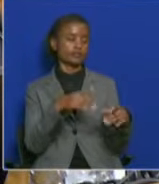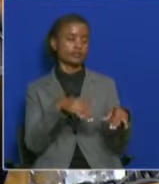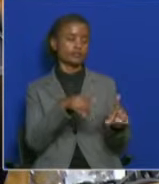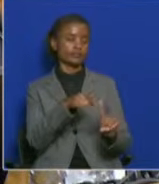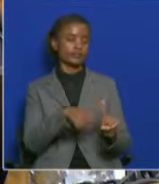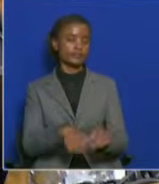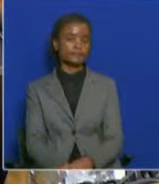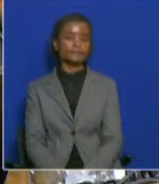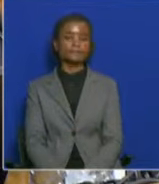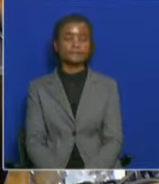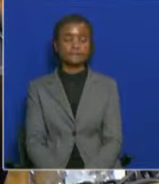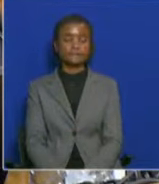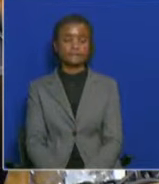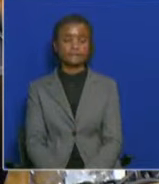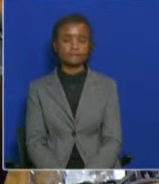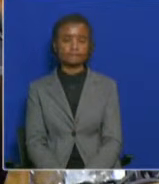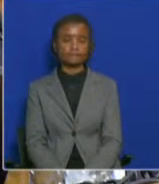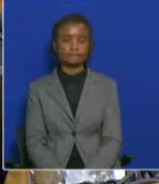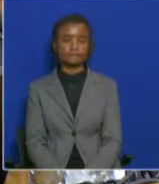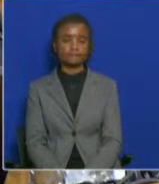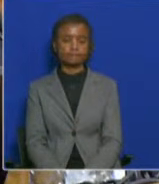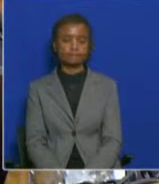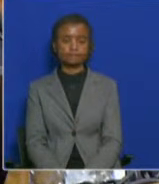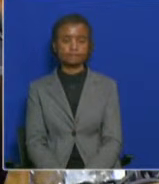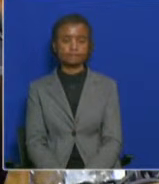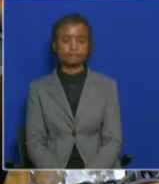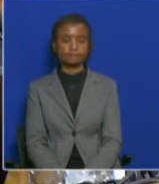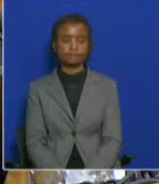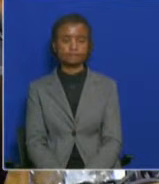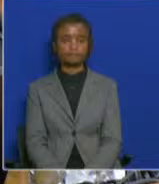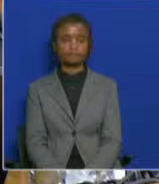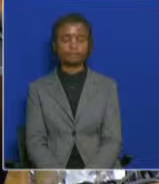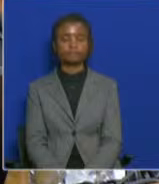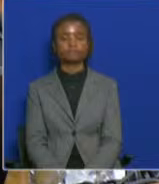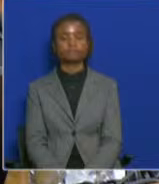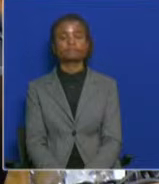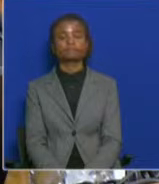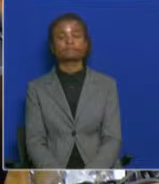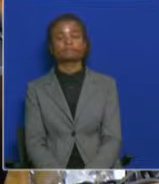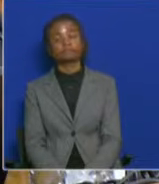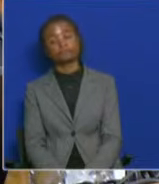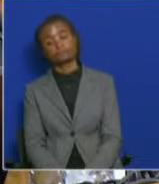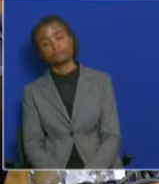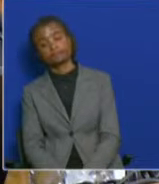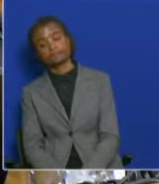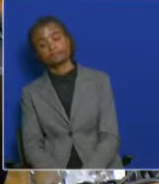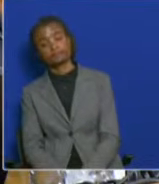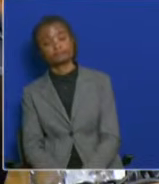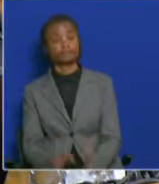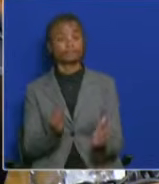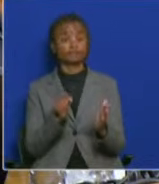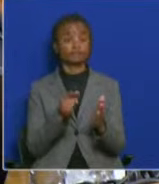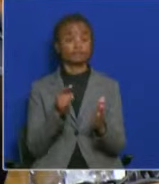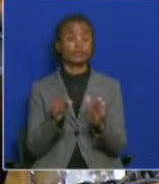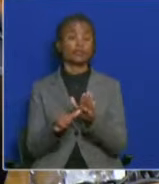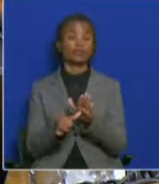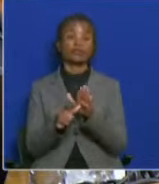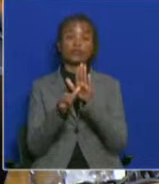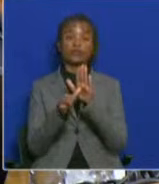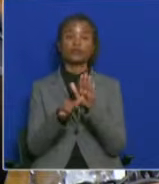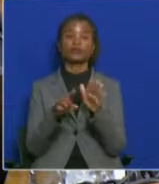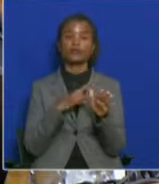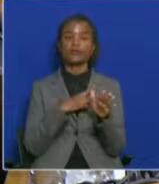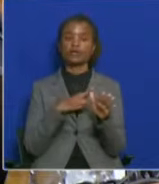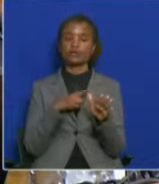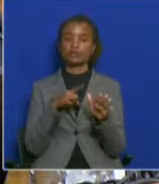This is relevant because when I read out the submission, you'll see it's partly a response to what